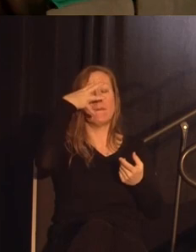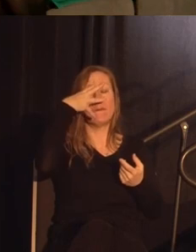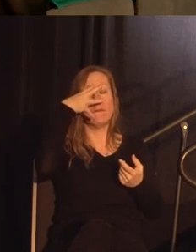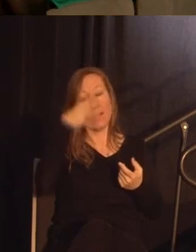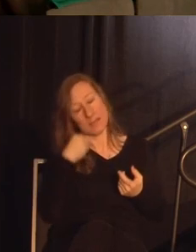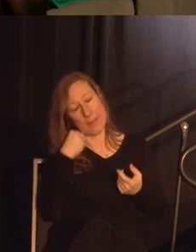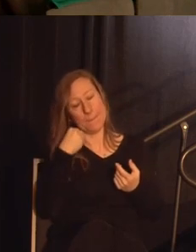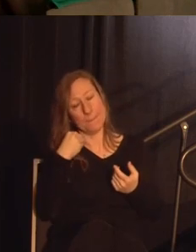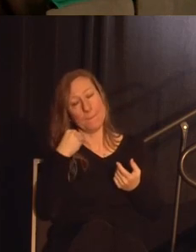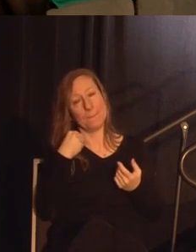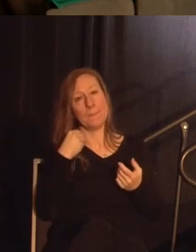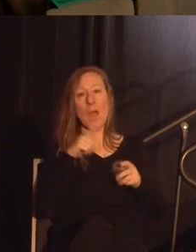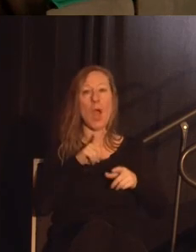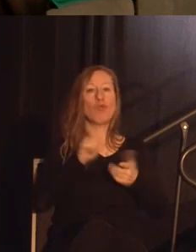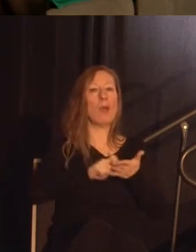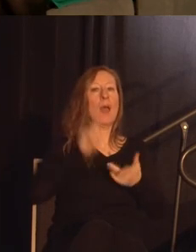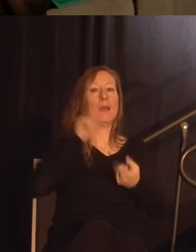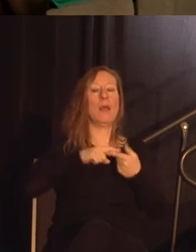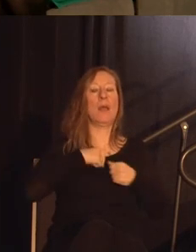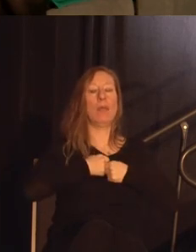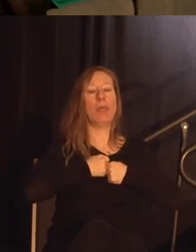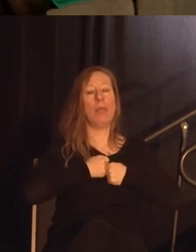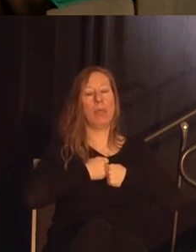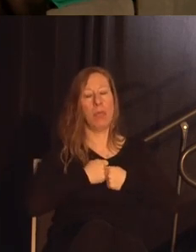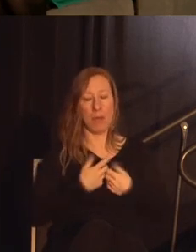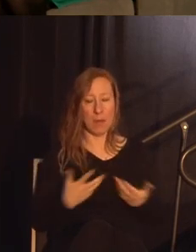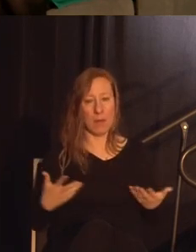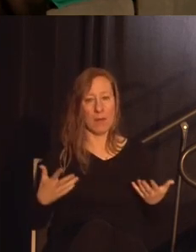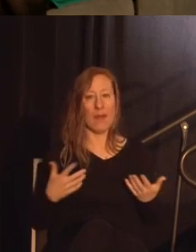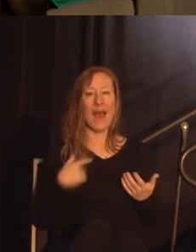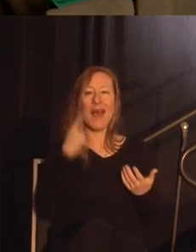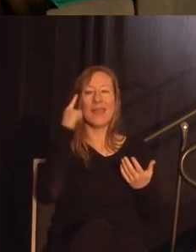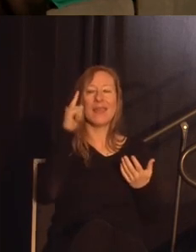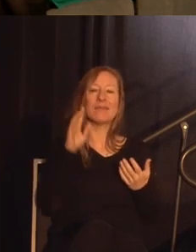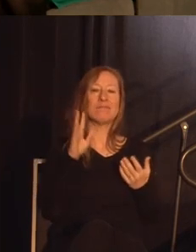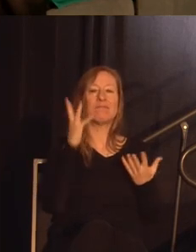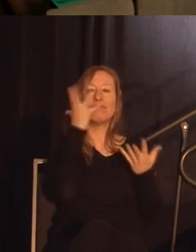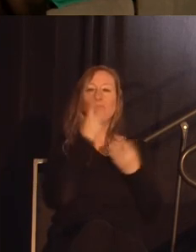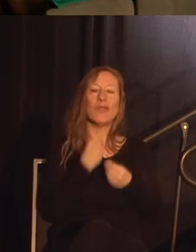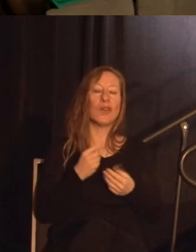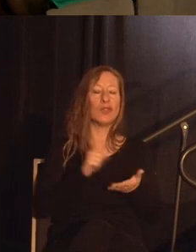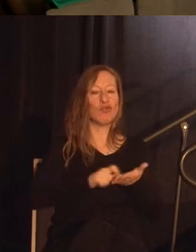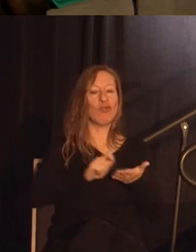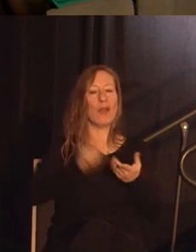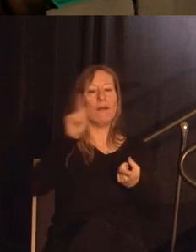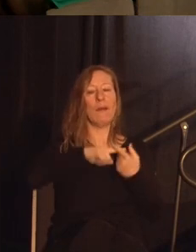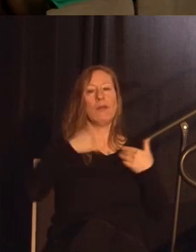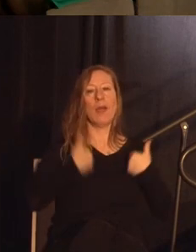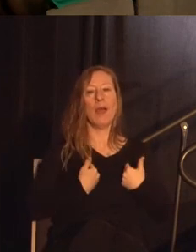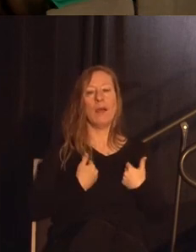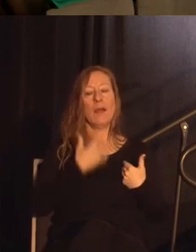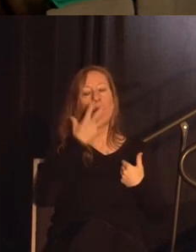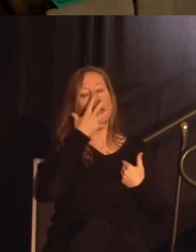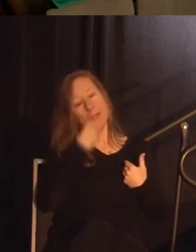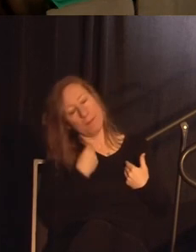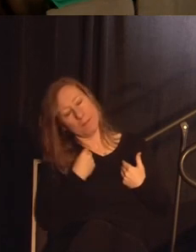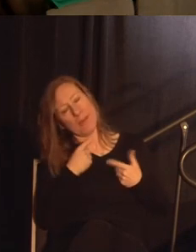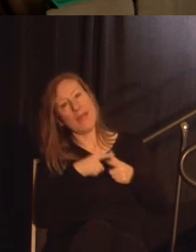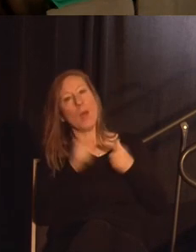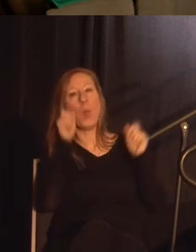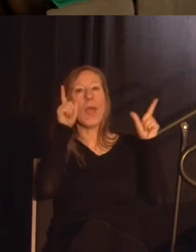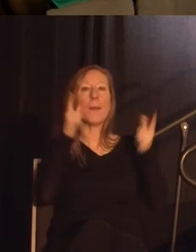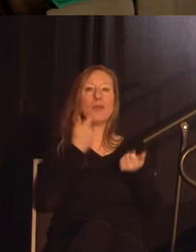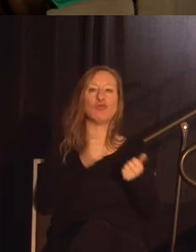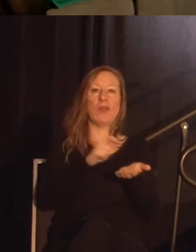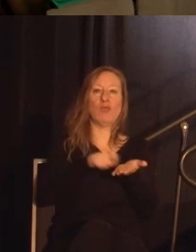tire myself out. And I think there's something lovely about, like, writing till you're tired and just fall asleep, and then I'll wake up and I'll try to write again. I've